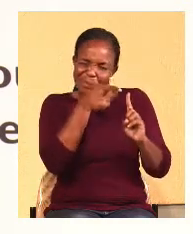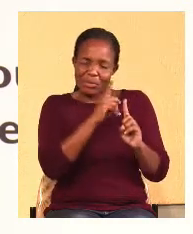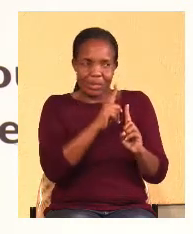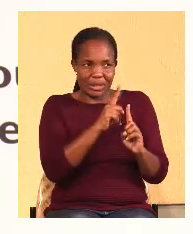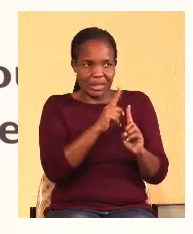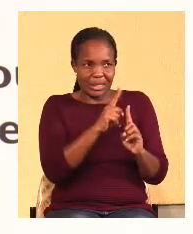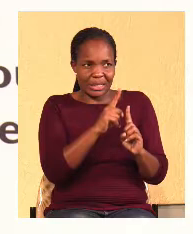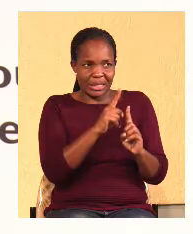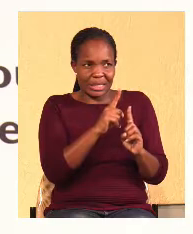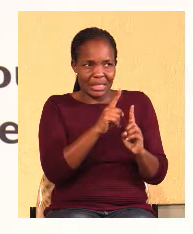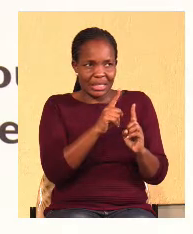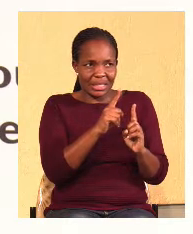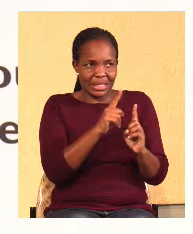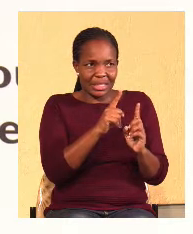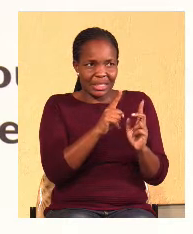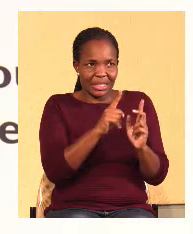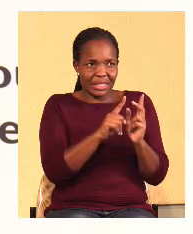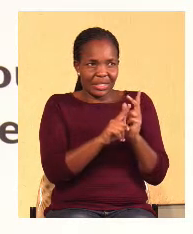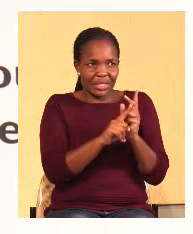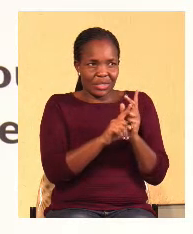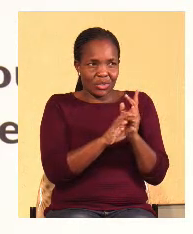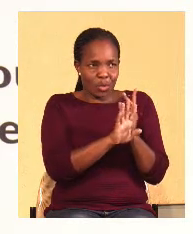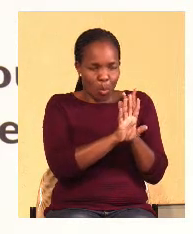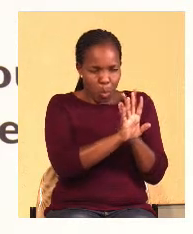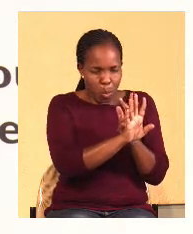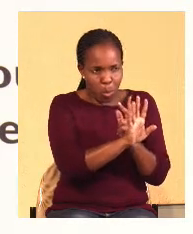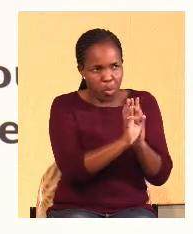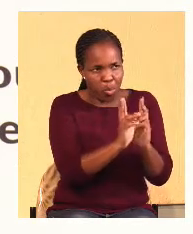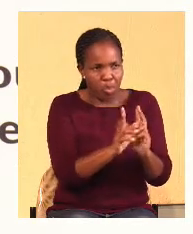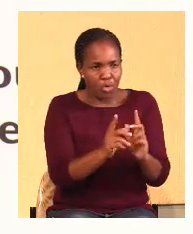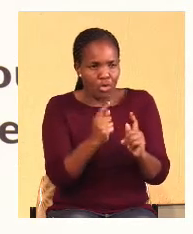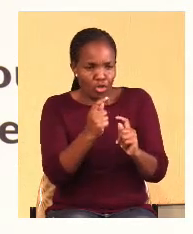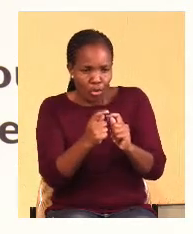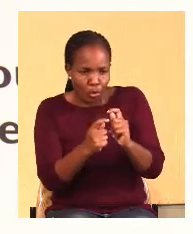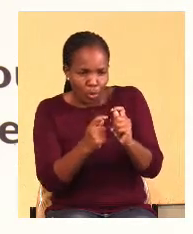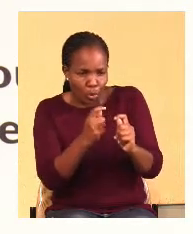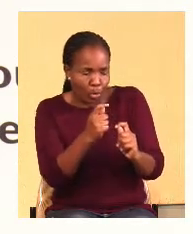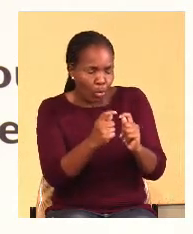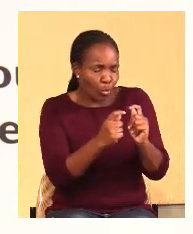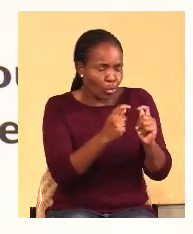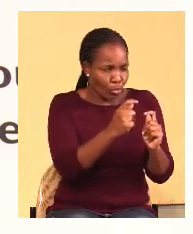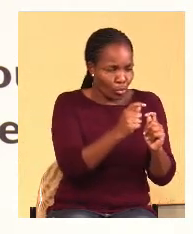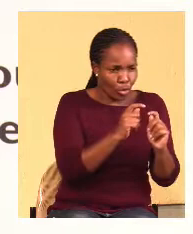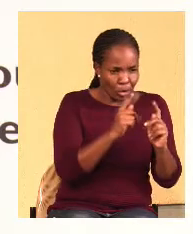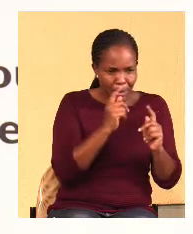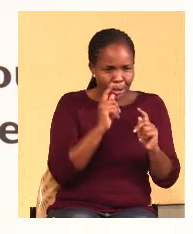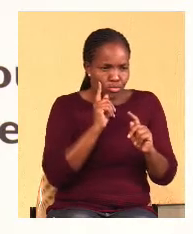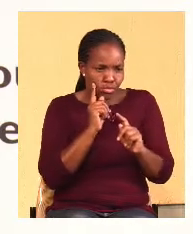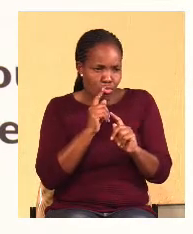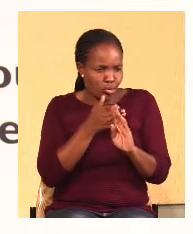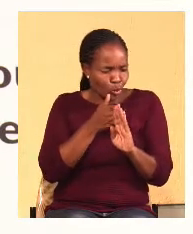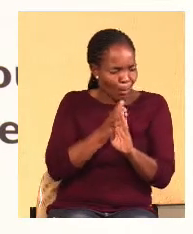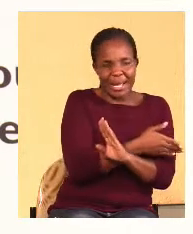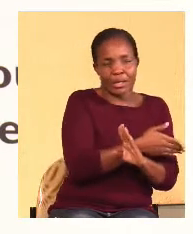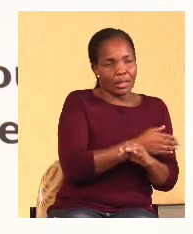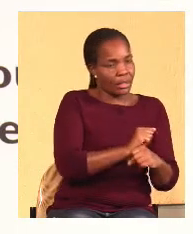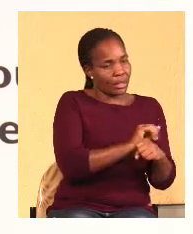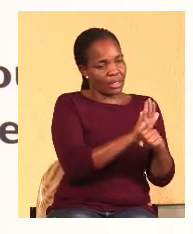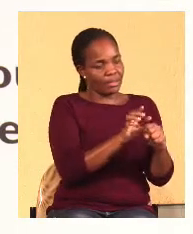of containing the further spread of the virus, to control and manage COVID-19.